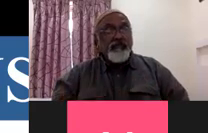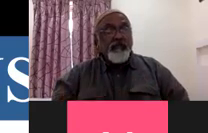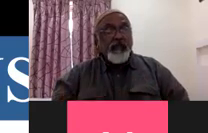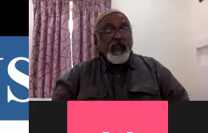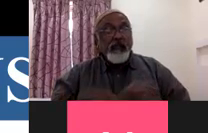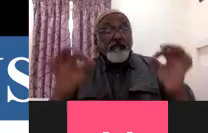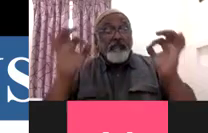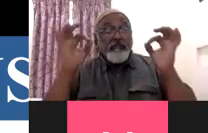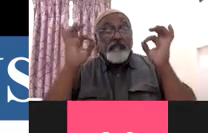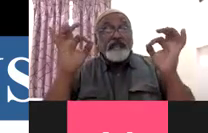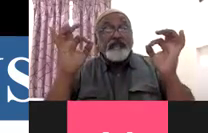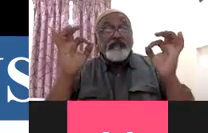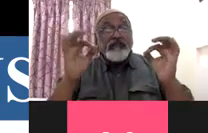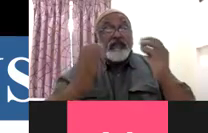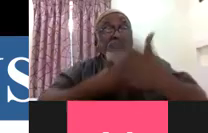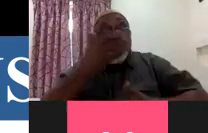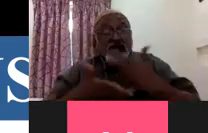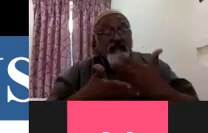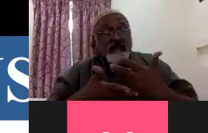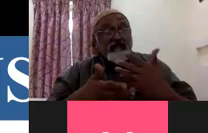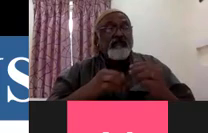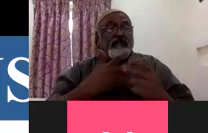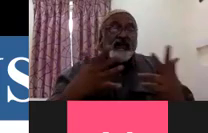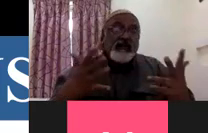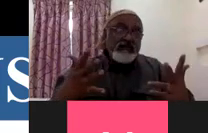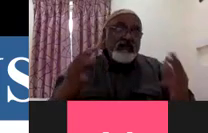training, the enumerators may still have missed out on certain